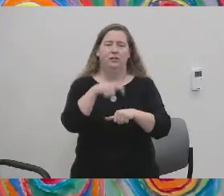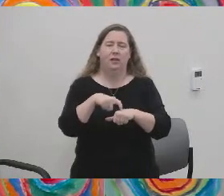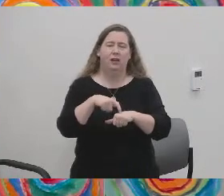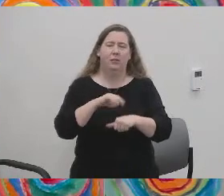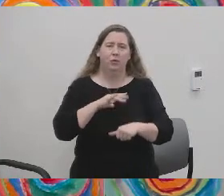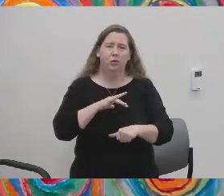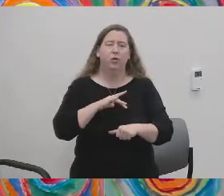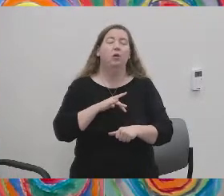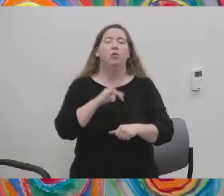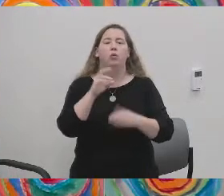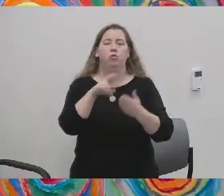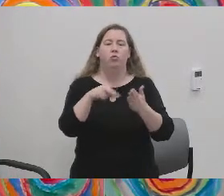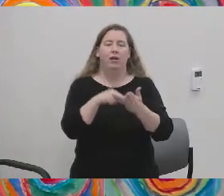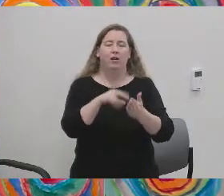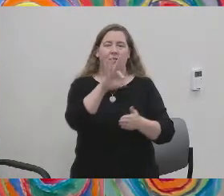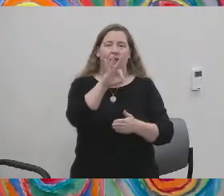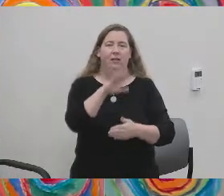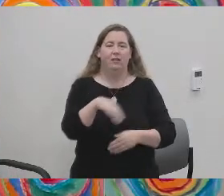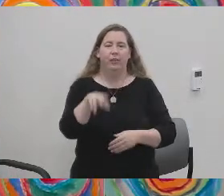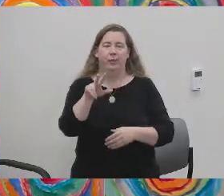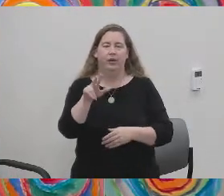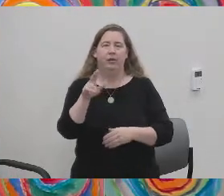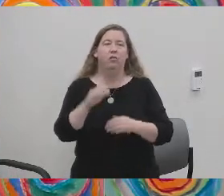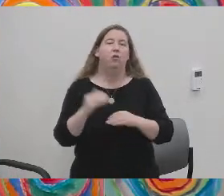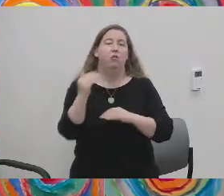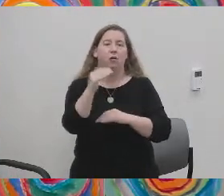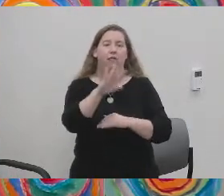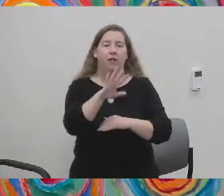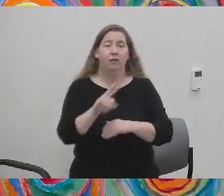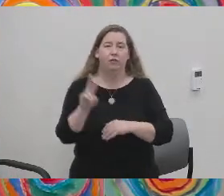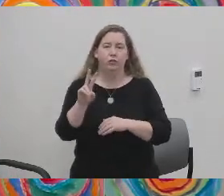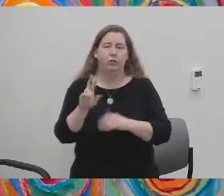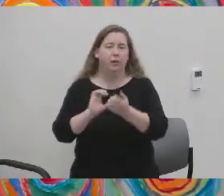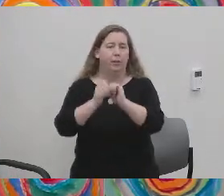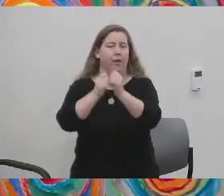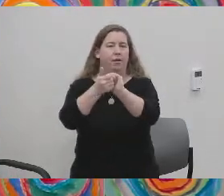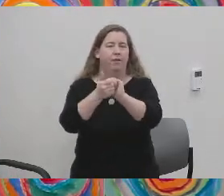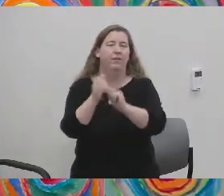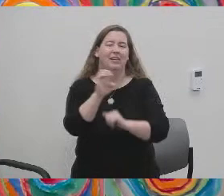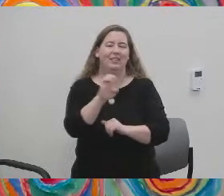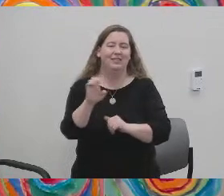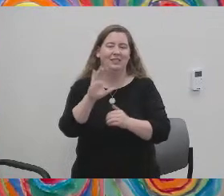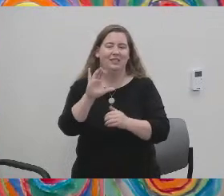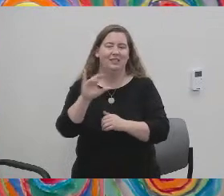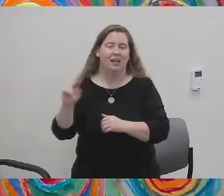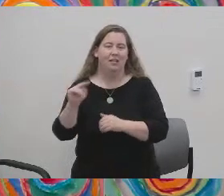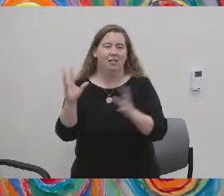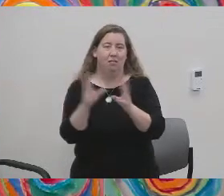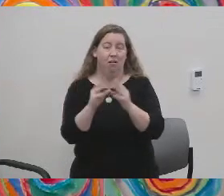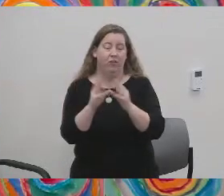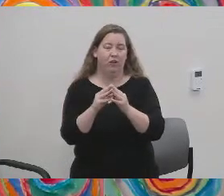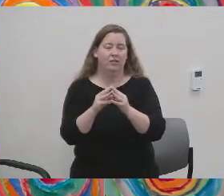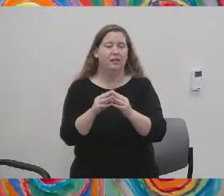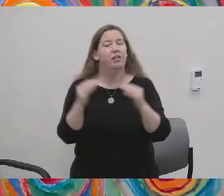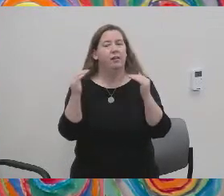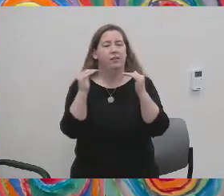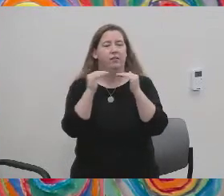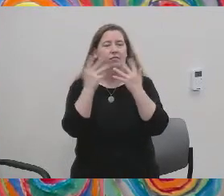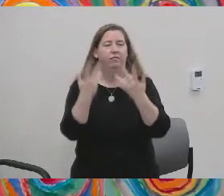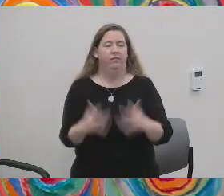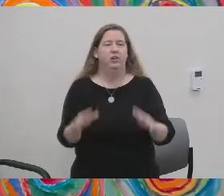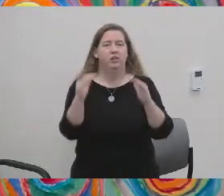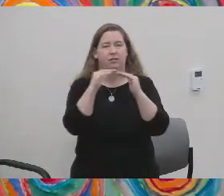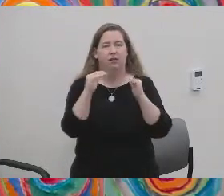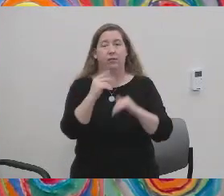overall record of 9-3, 5-2 in our very competitive Eastern Cincinnati Conference. They finished tied for third in the regular season